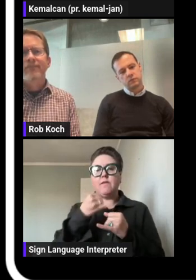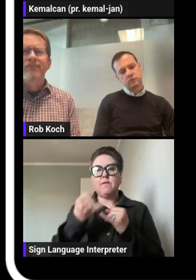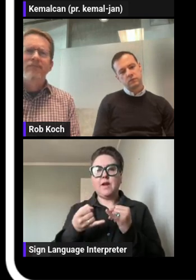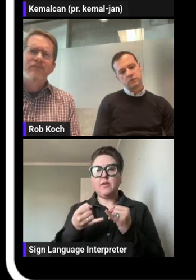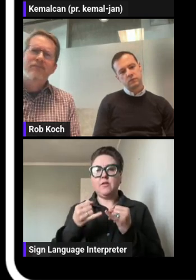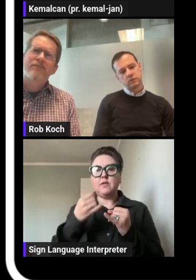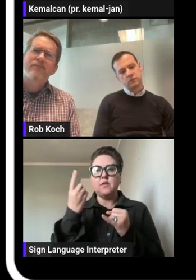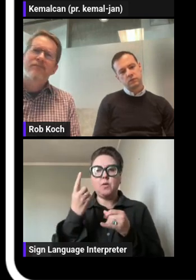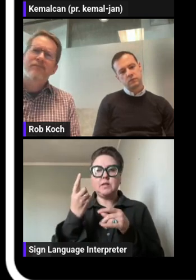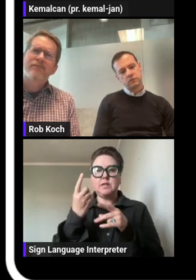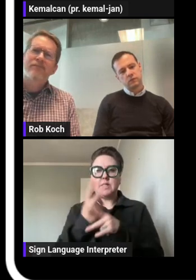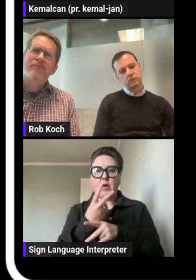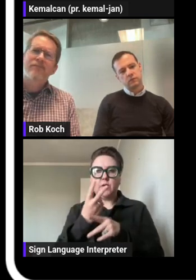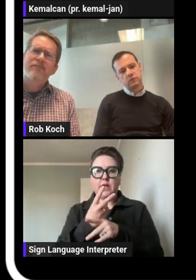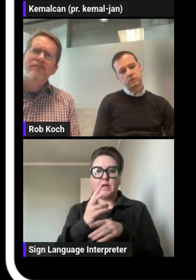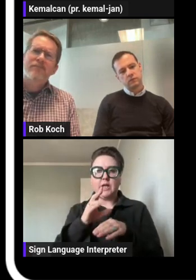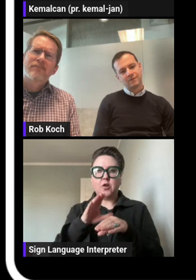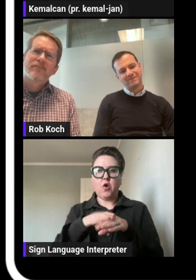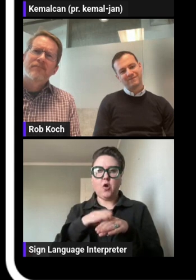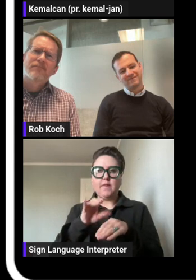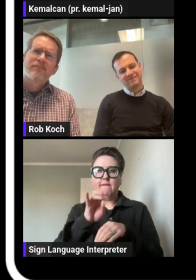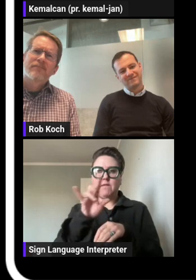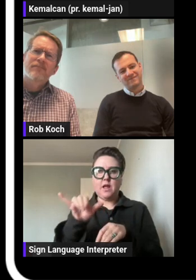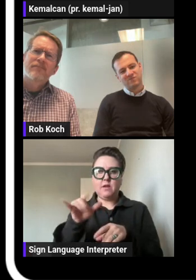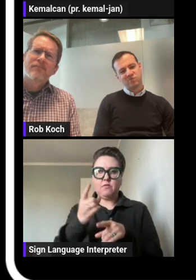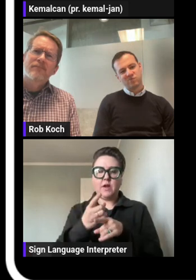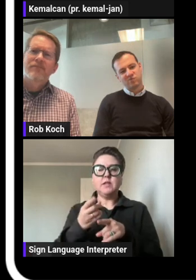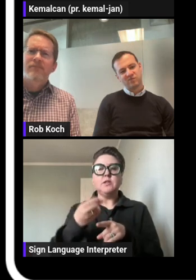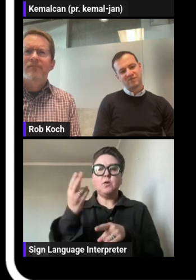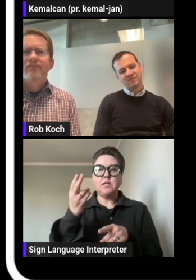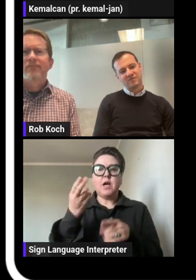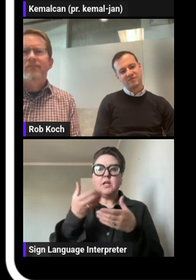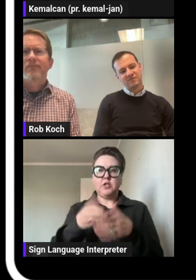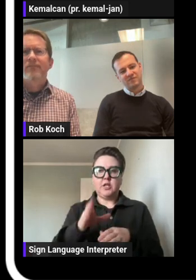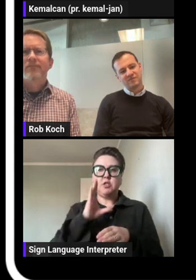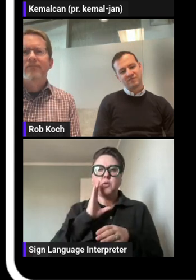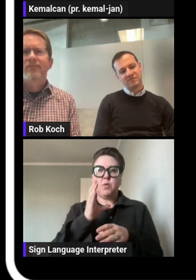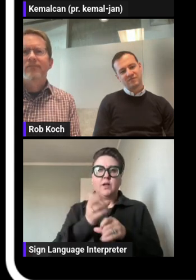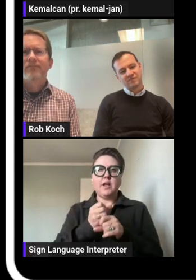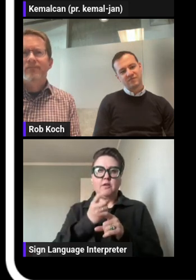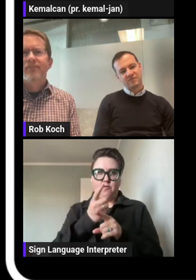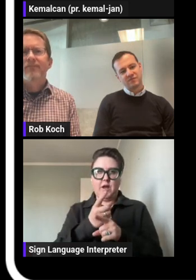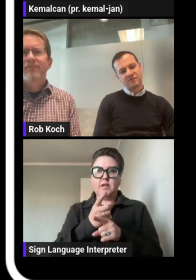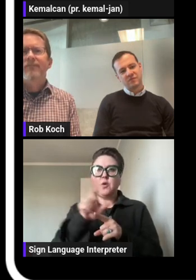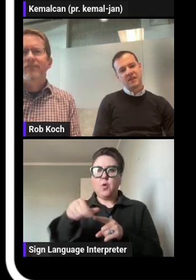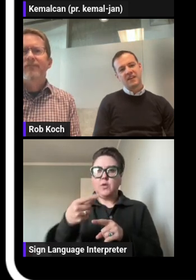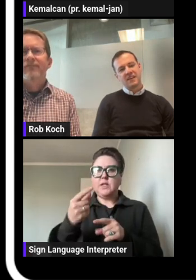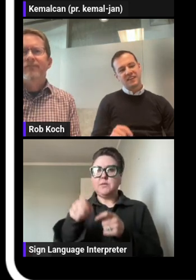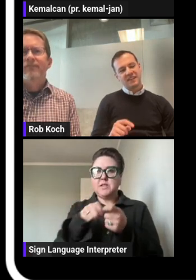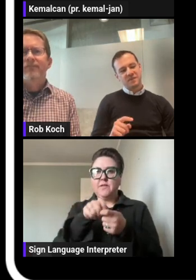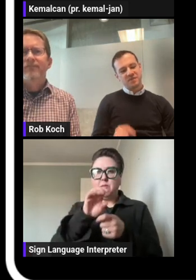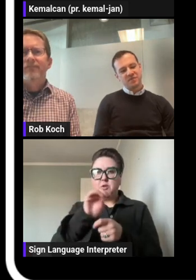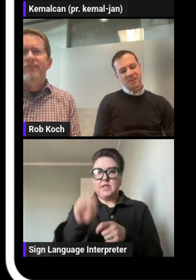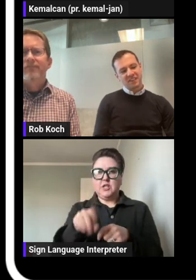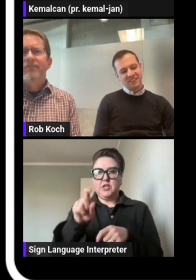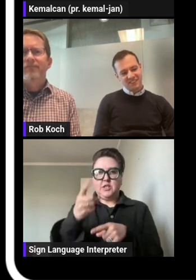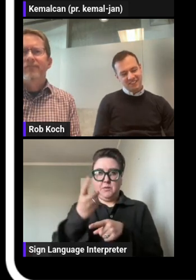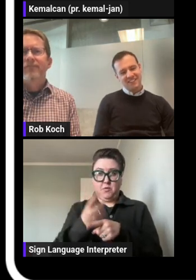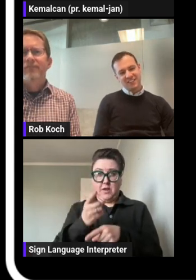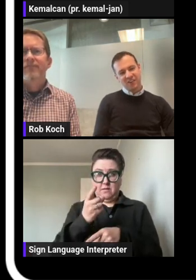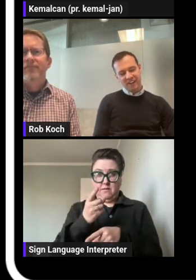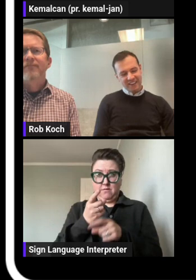just calculating on the fly, right? So it's a very high chance that you will get it correct. So you only need to get a percentage correct. So